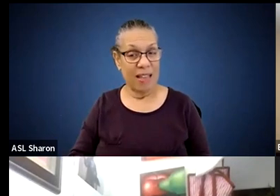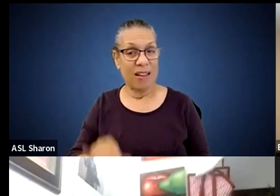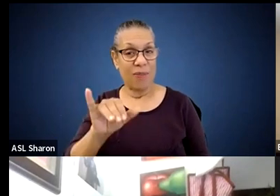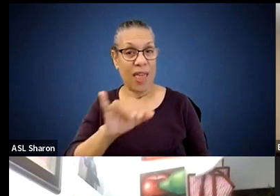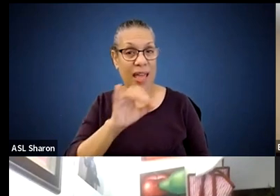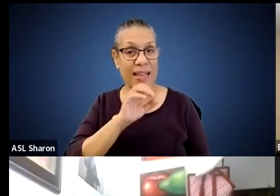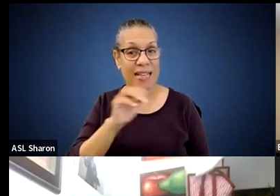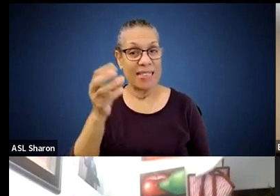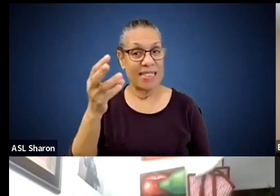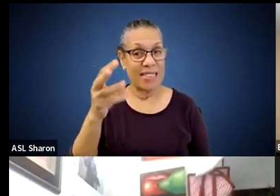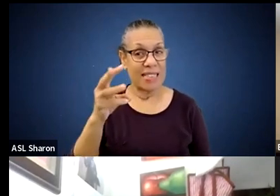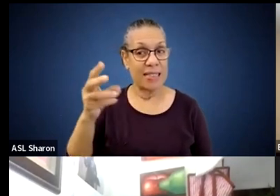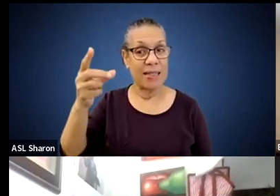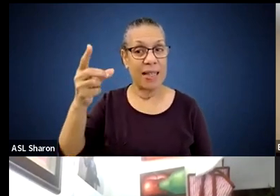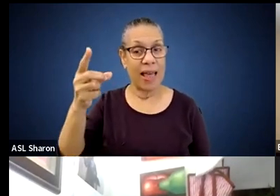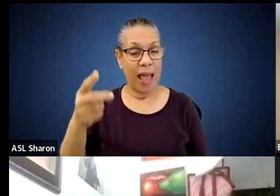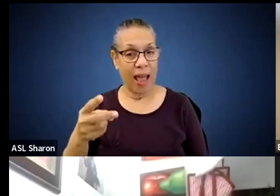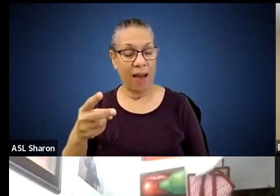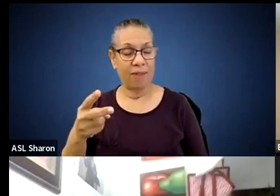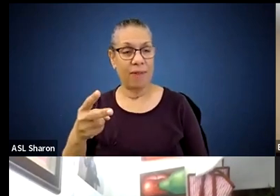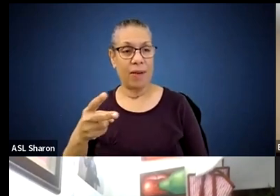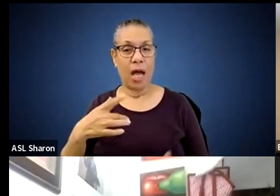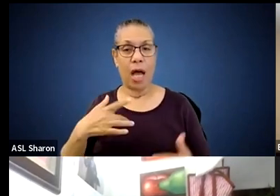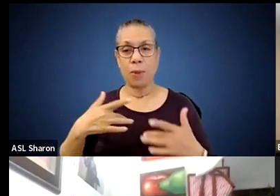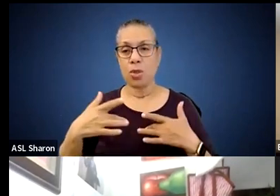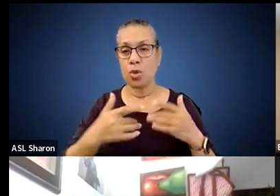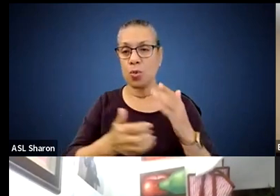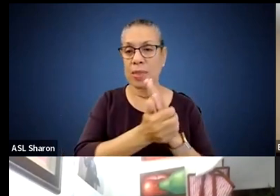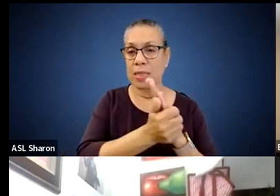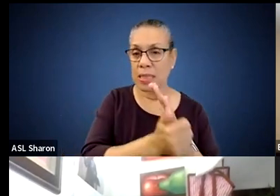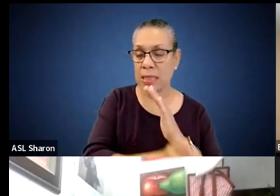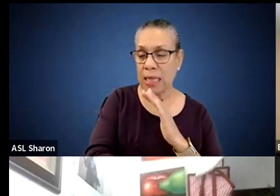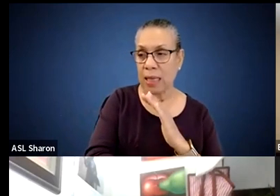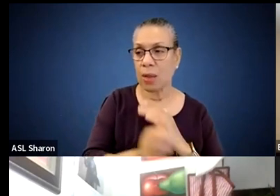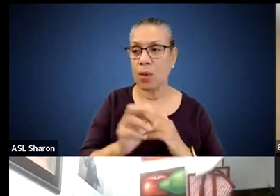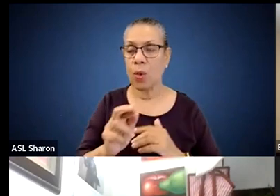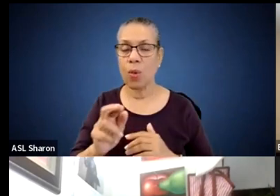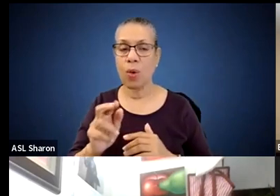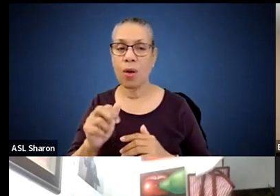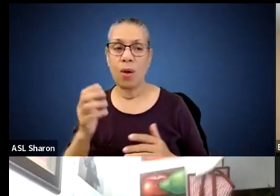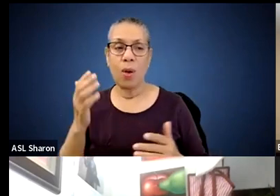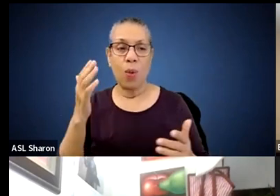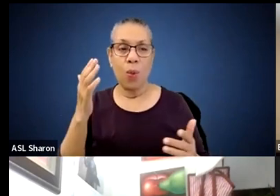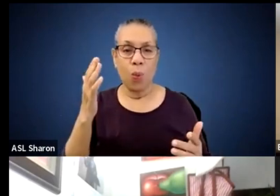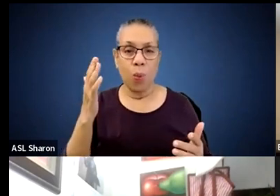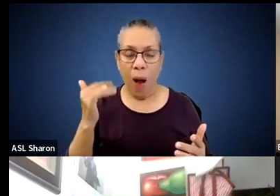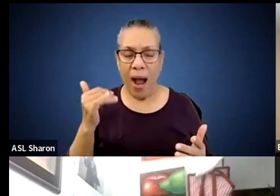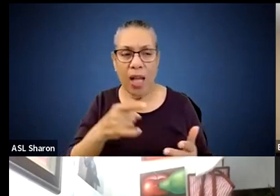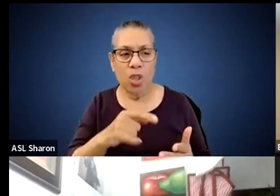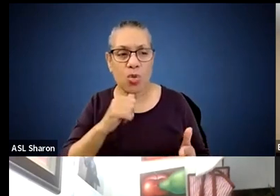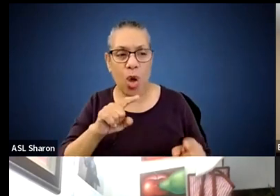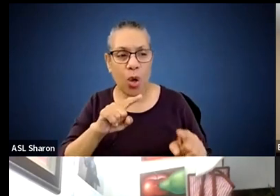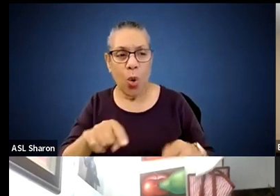development and then obviously I'm just like really curious what's pulling you like what is keeping you from school